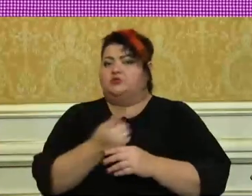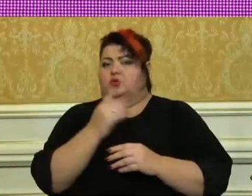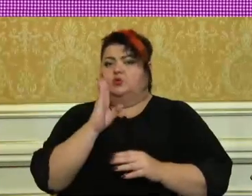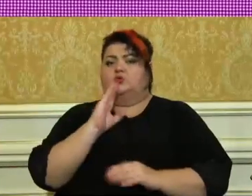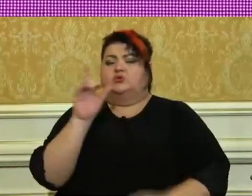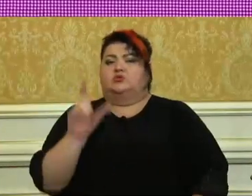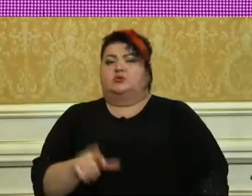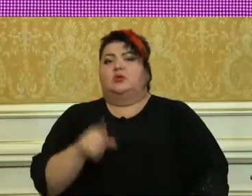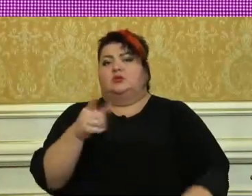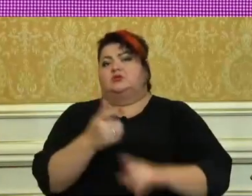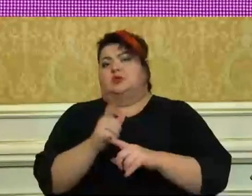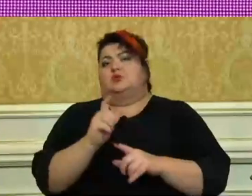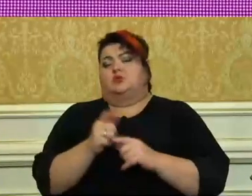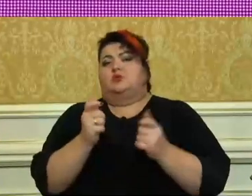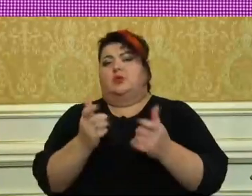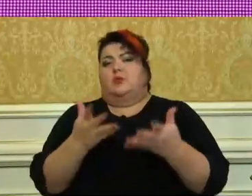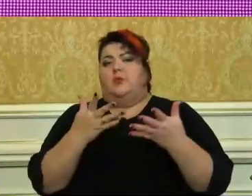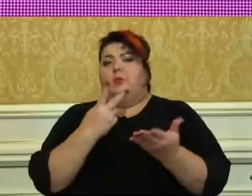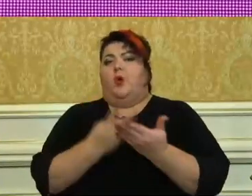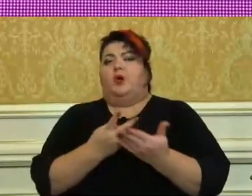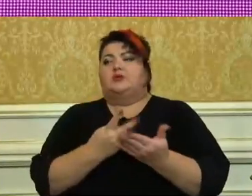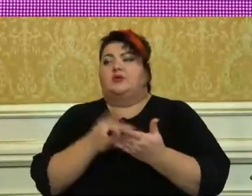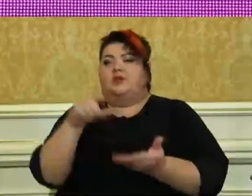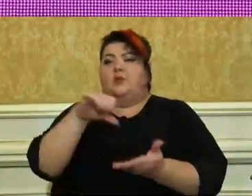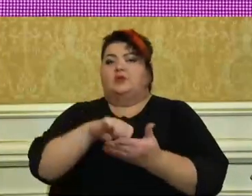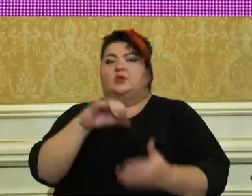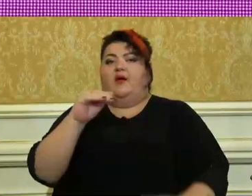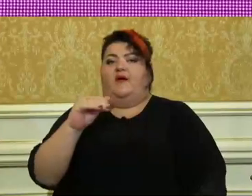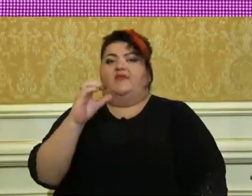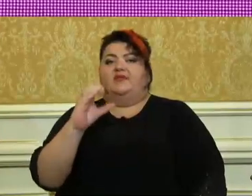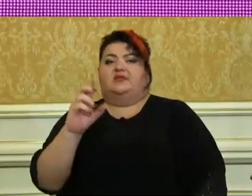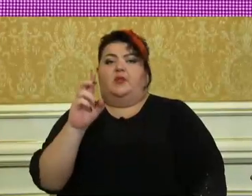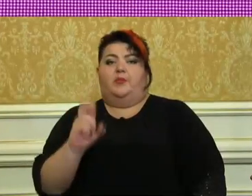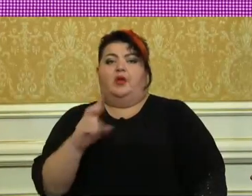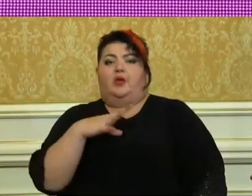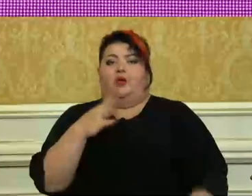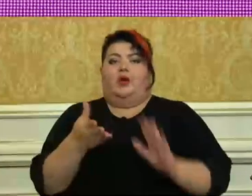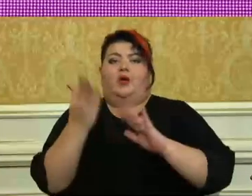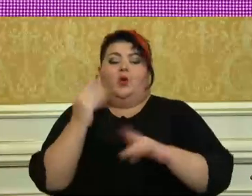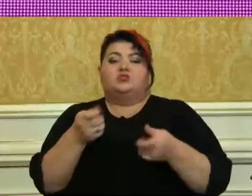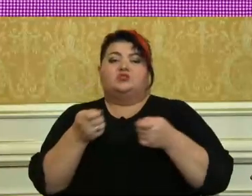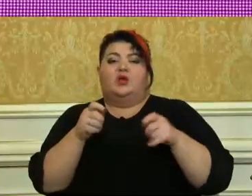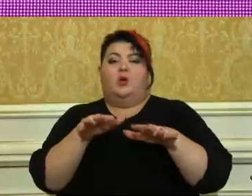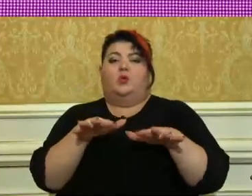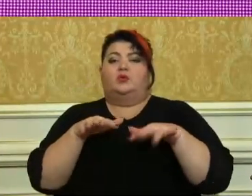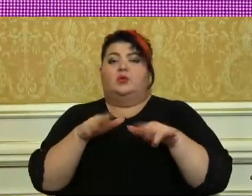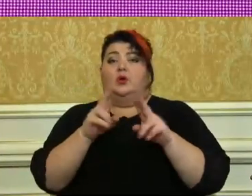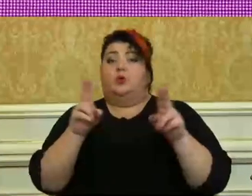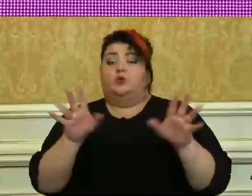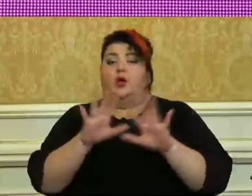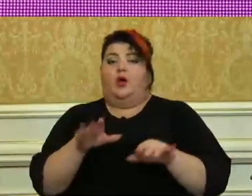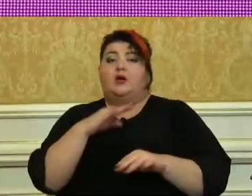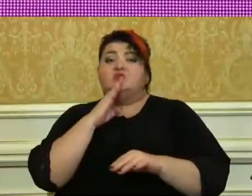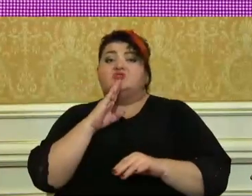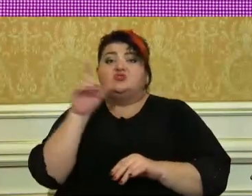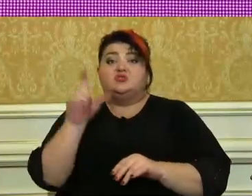there isn't any women, and this is a kind of indicator as well. There are representatives of security services, former government